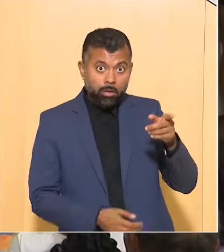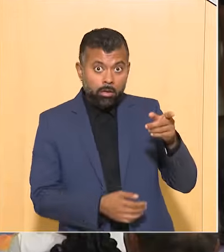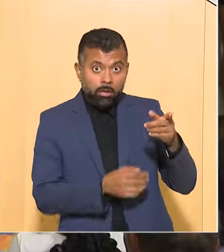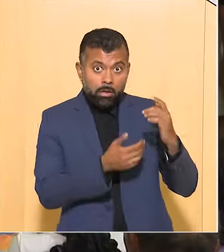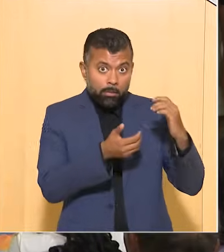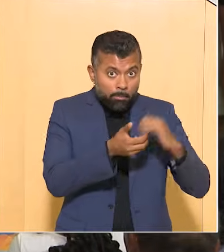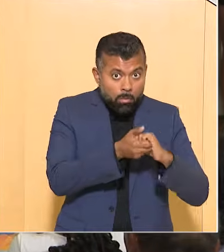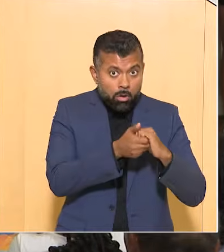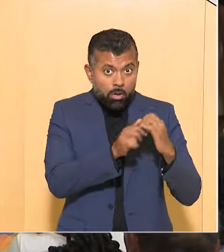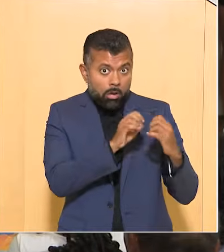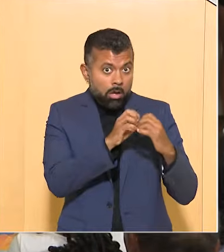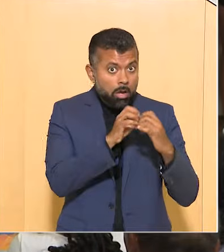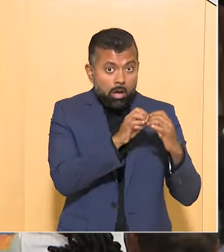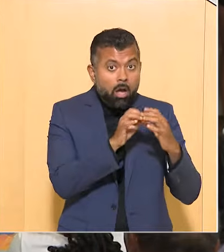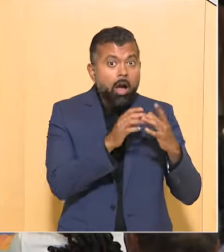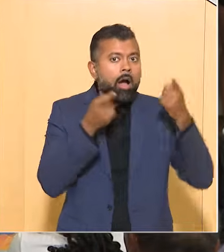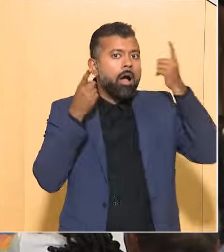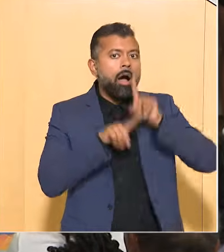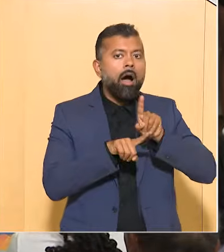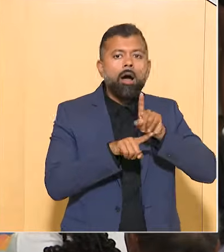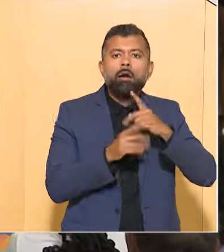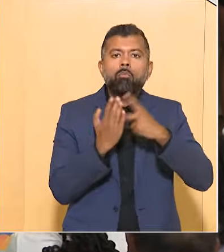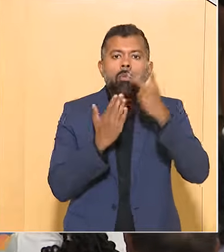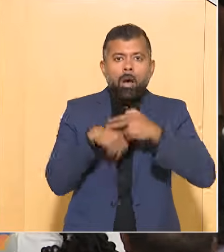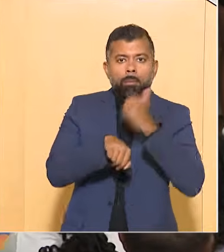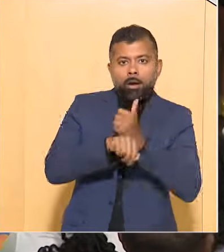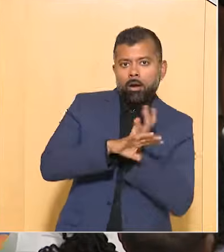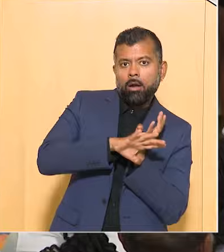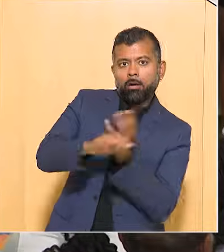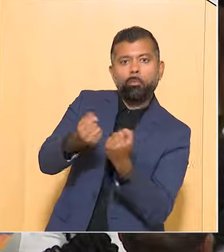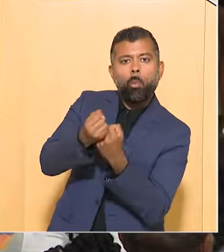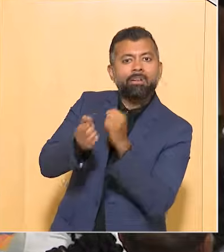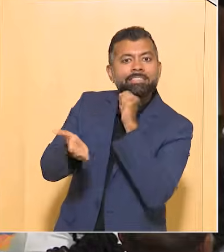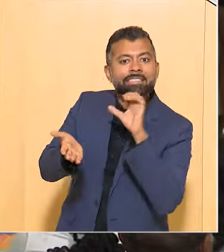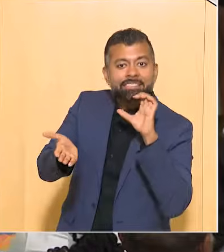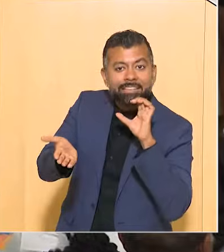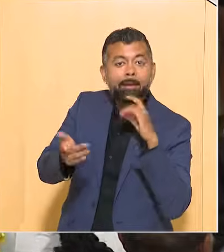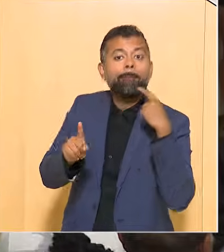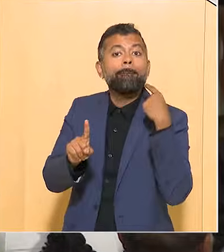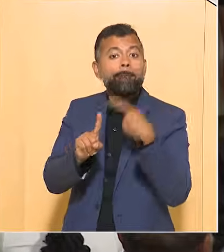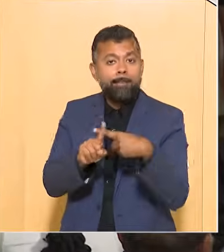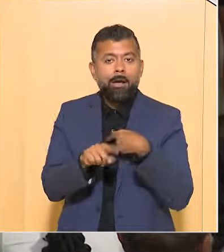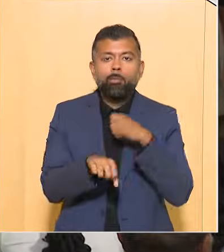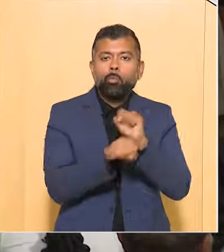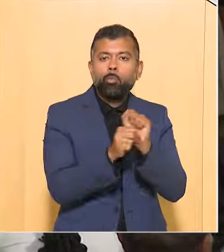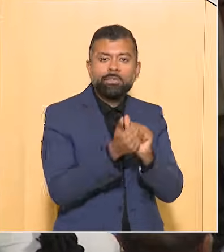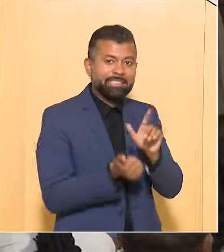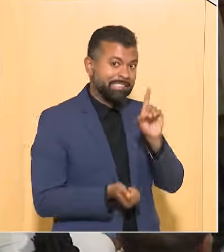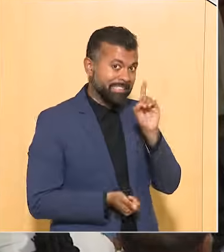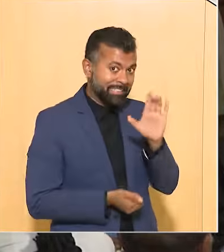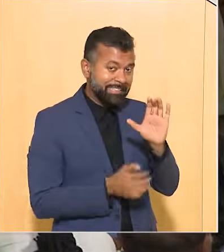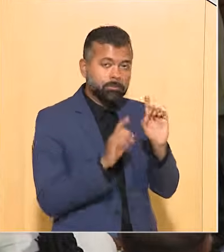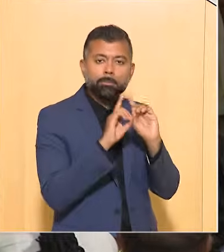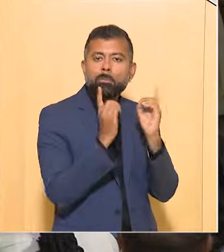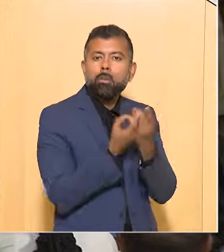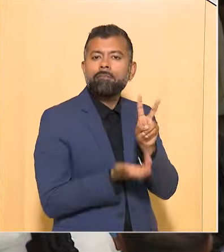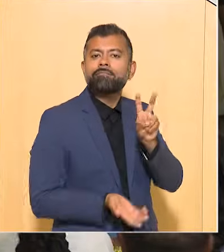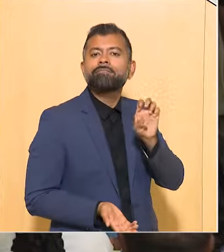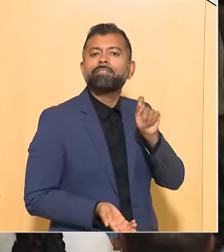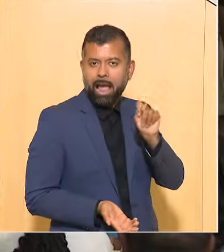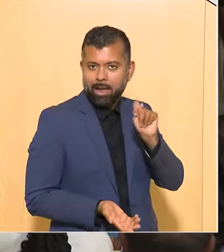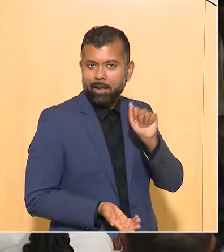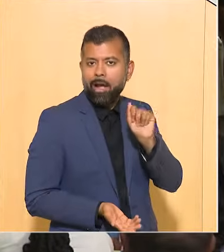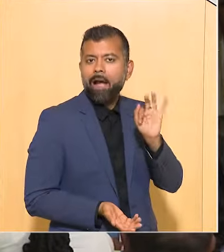led by Colonel Wooder here, to honor a local military